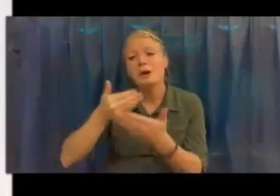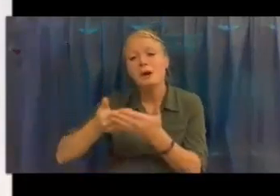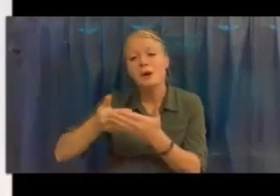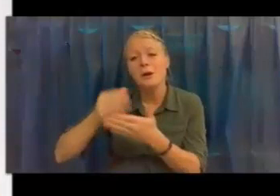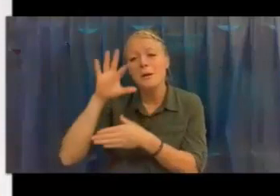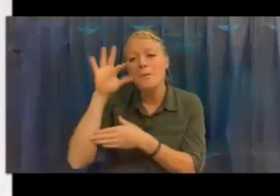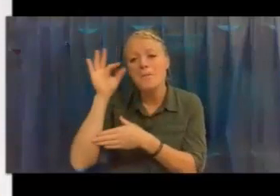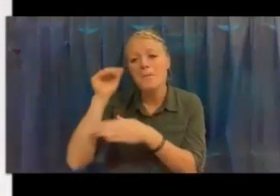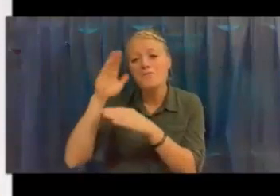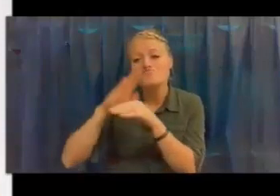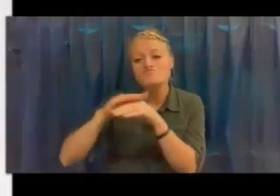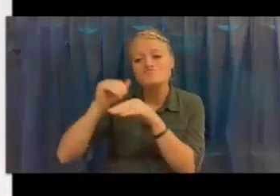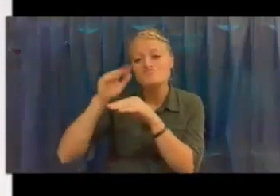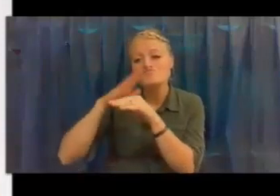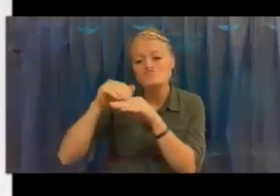girls.